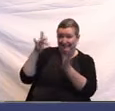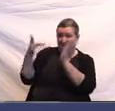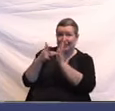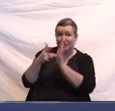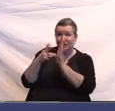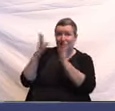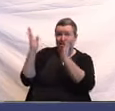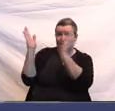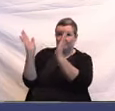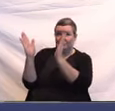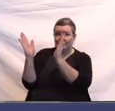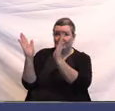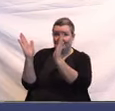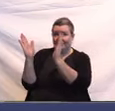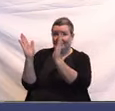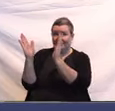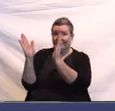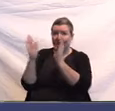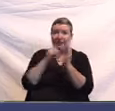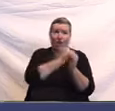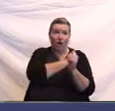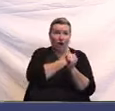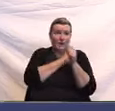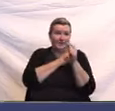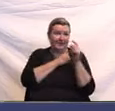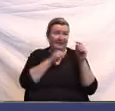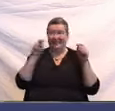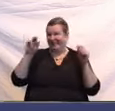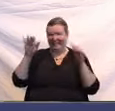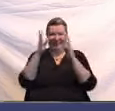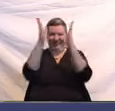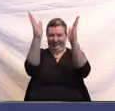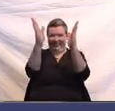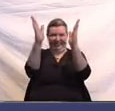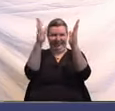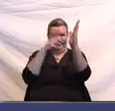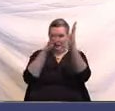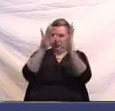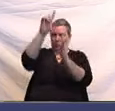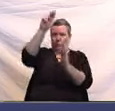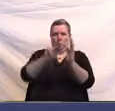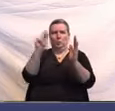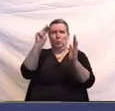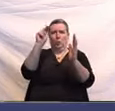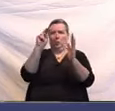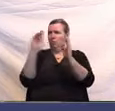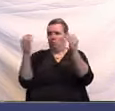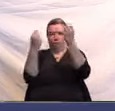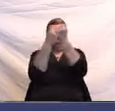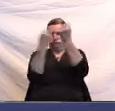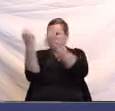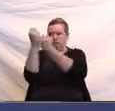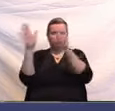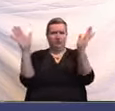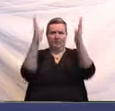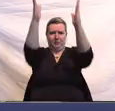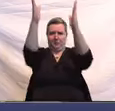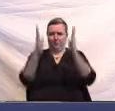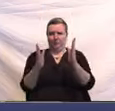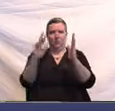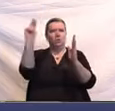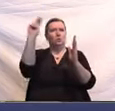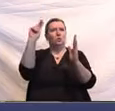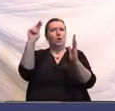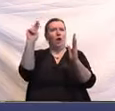in case things got a little animated, that have a little bit of a buffer. But it was an incredible memory. We'll keep